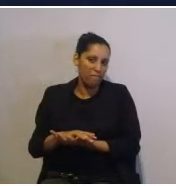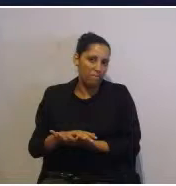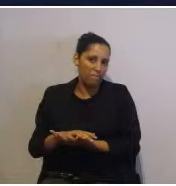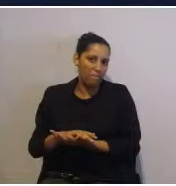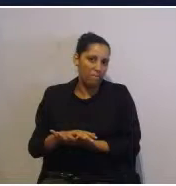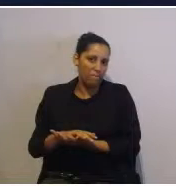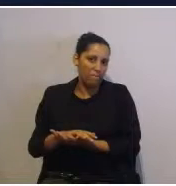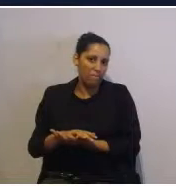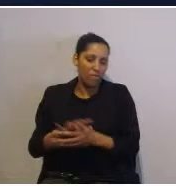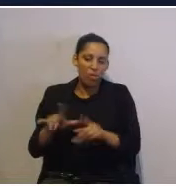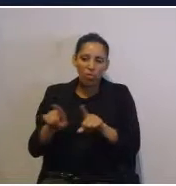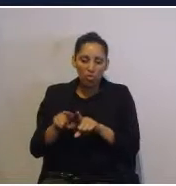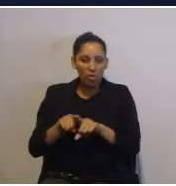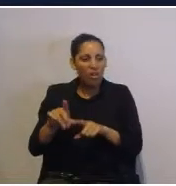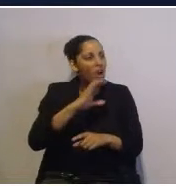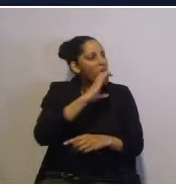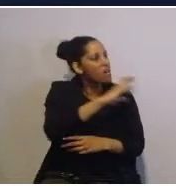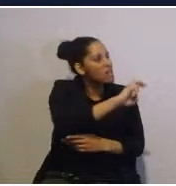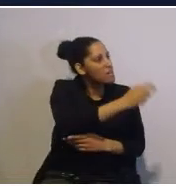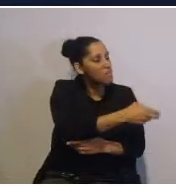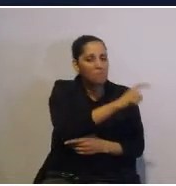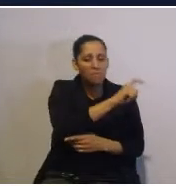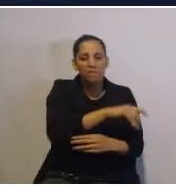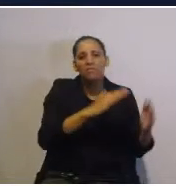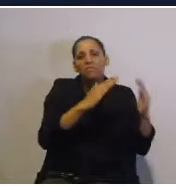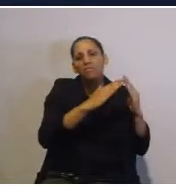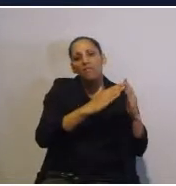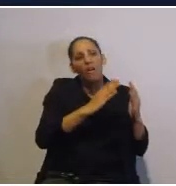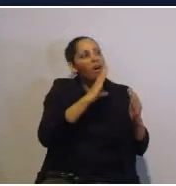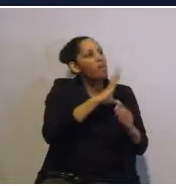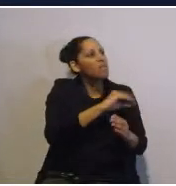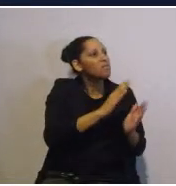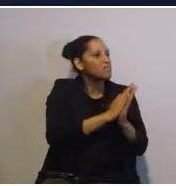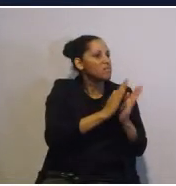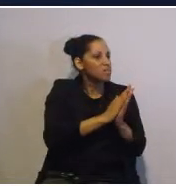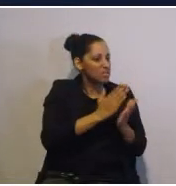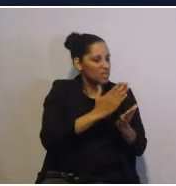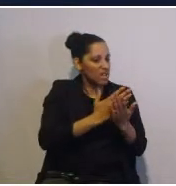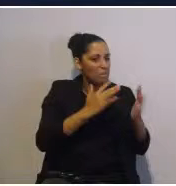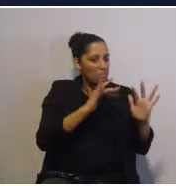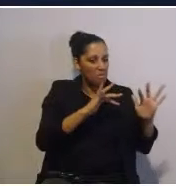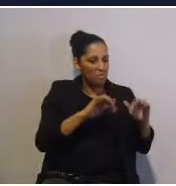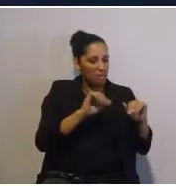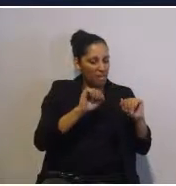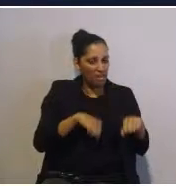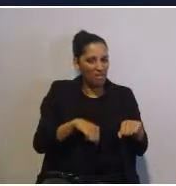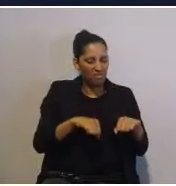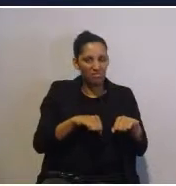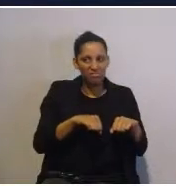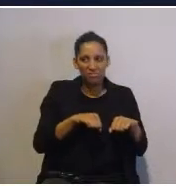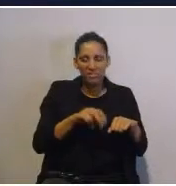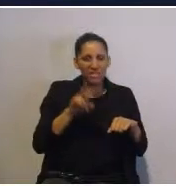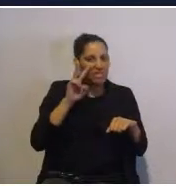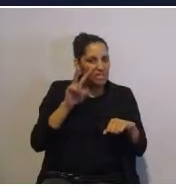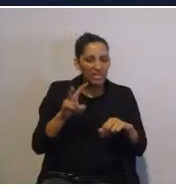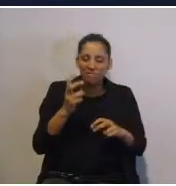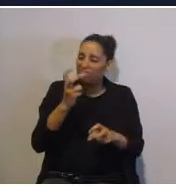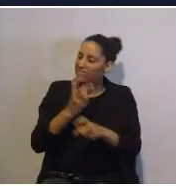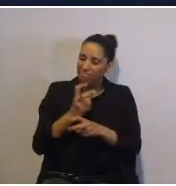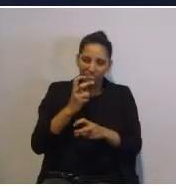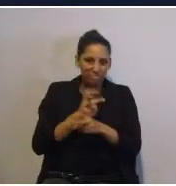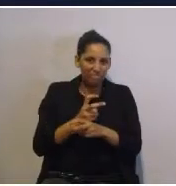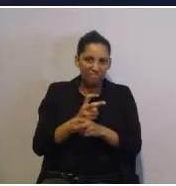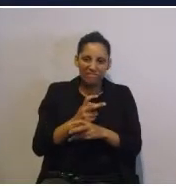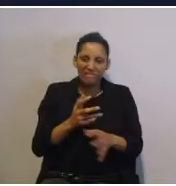and then they'll have to ask the neighbors. And some people, you can see they find it difficult to